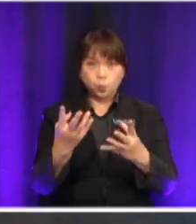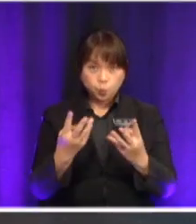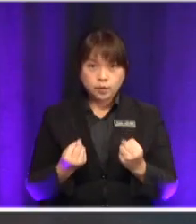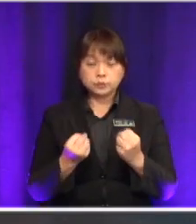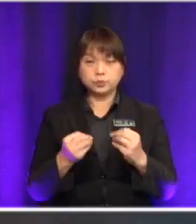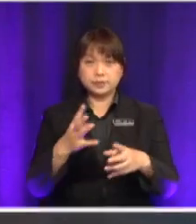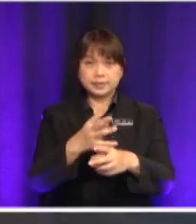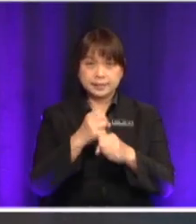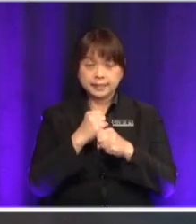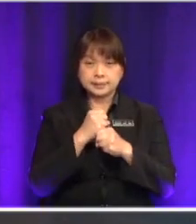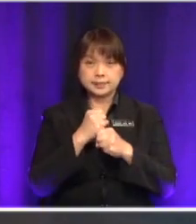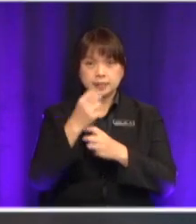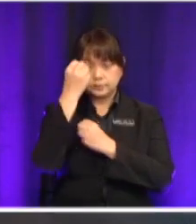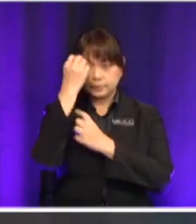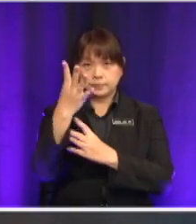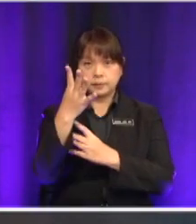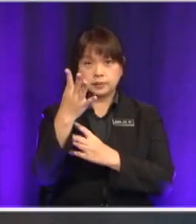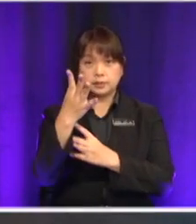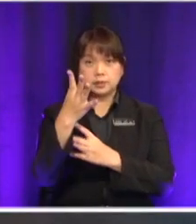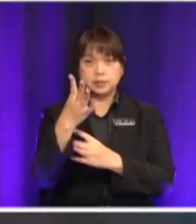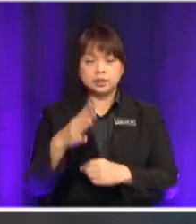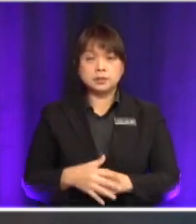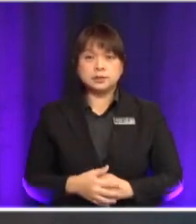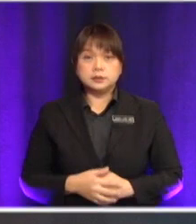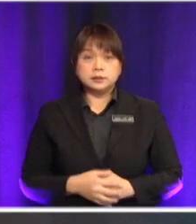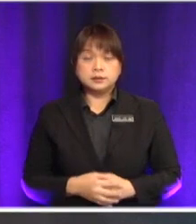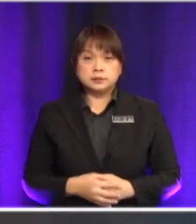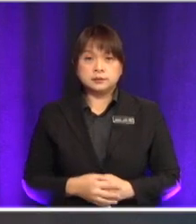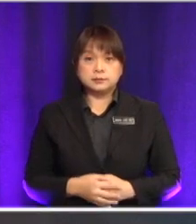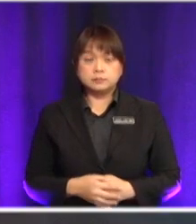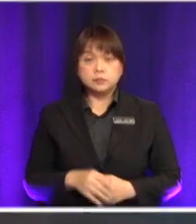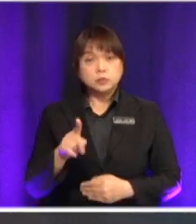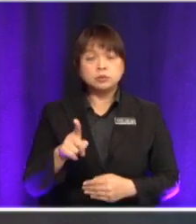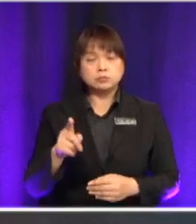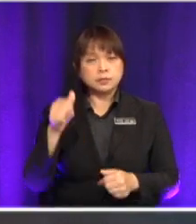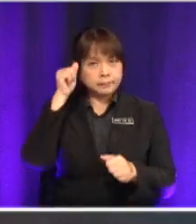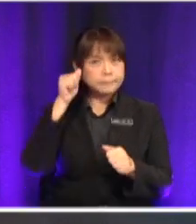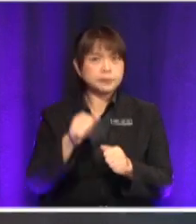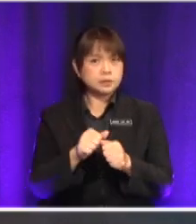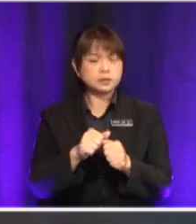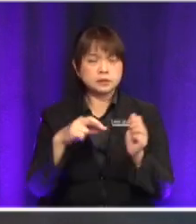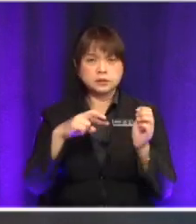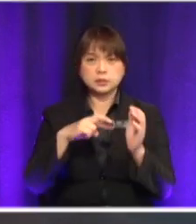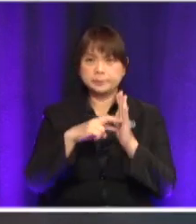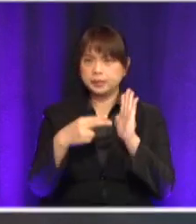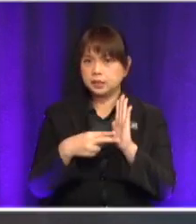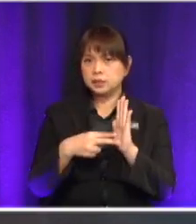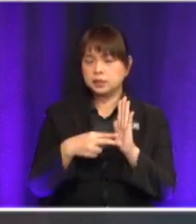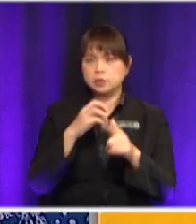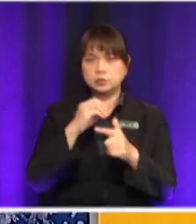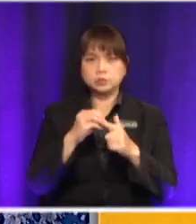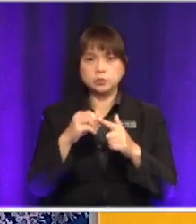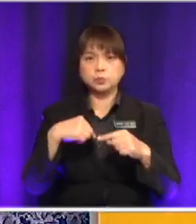paragraph it's placed at, referring to the true or false, or is it because we remember? Which one is it more accurate Okay, to? when we're reading